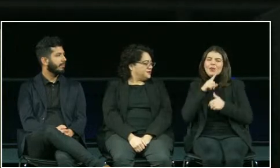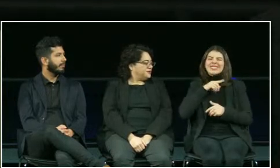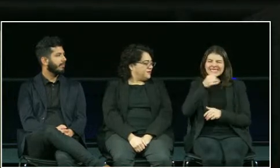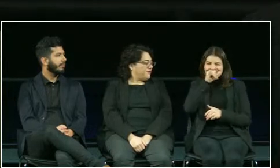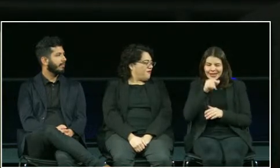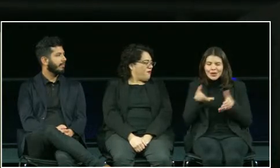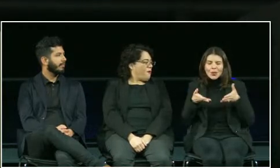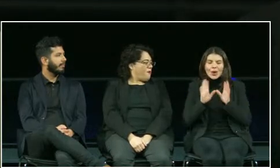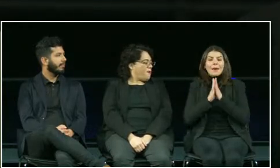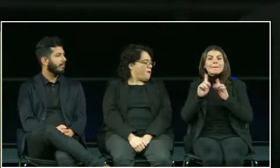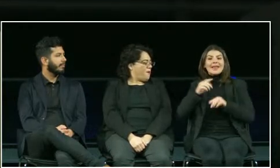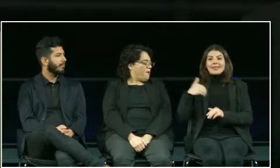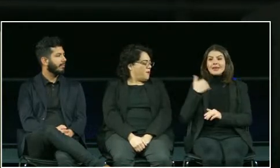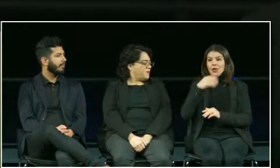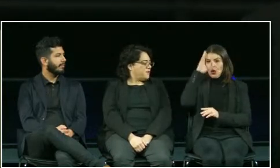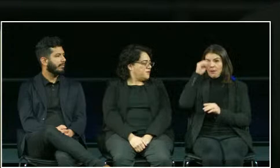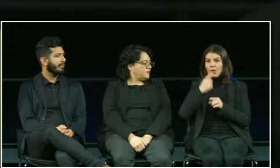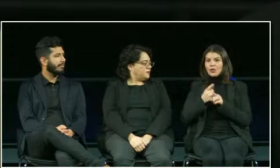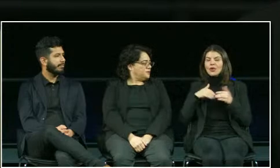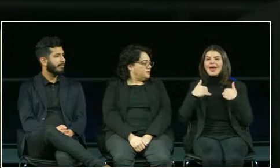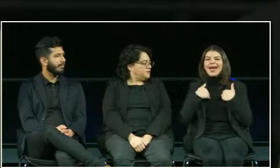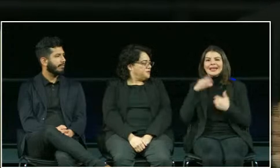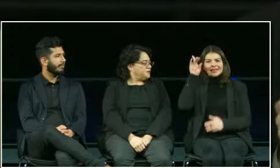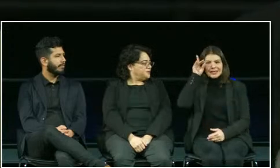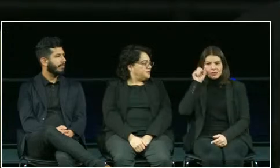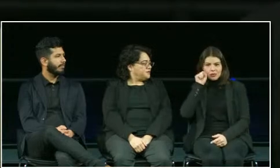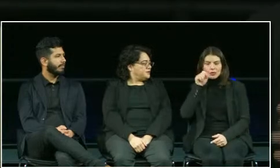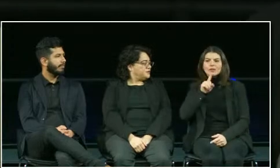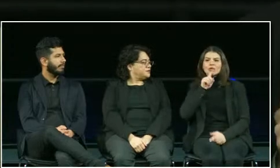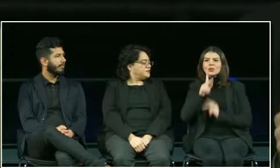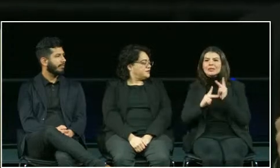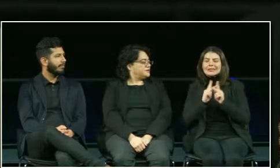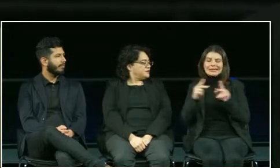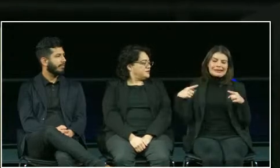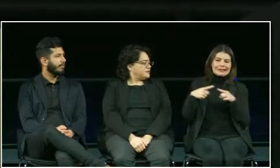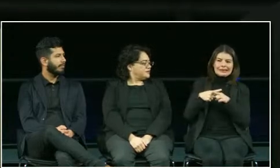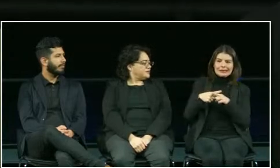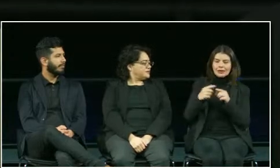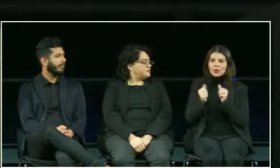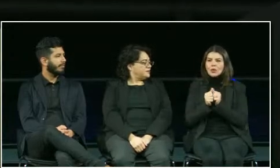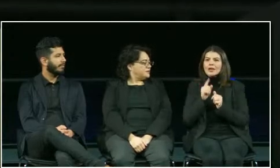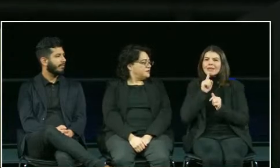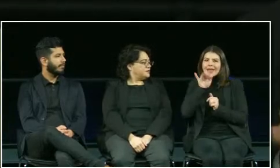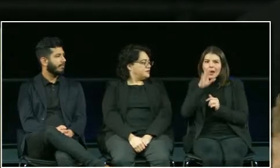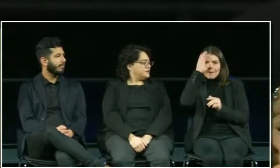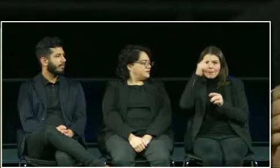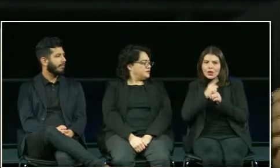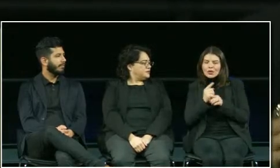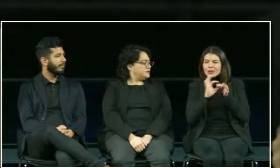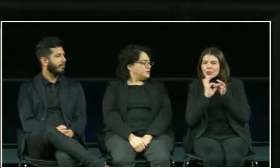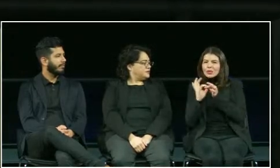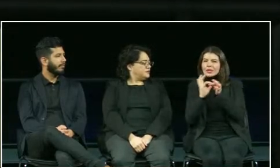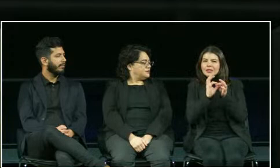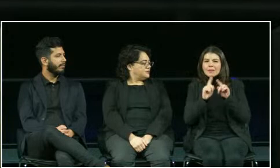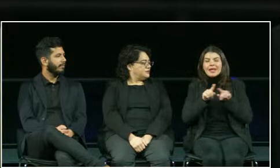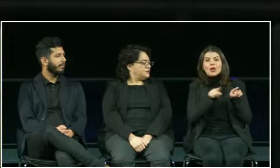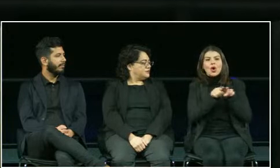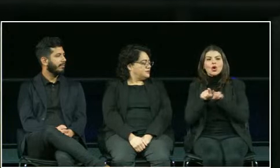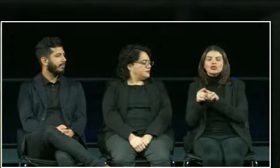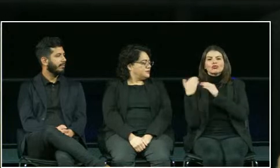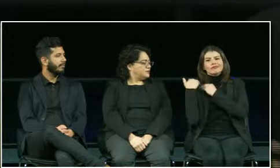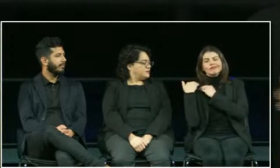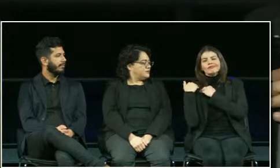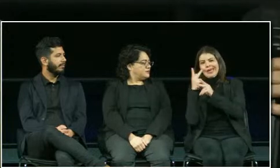But the younger brother had Down syndrome, and so there was this kind of juxtaposition of of that brotherly relationship and then this kind of duty of care.